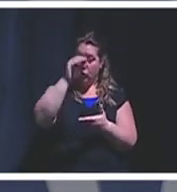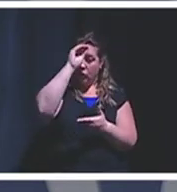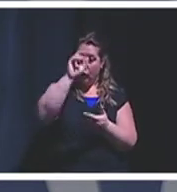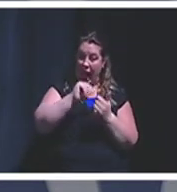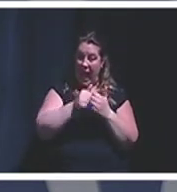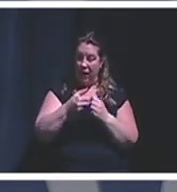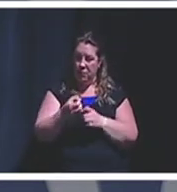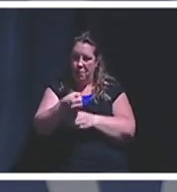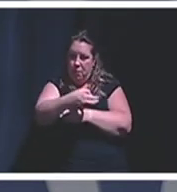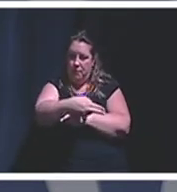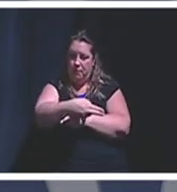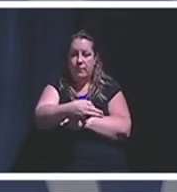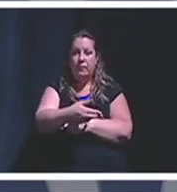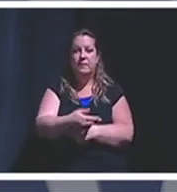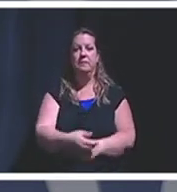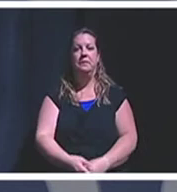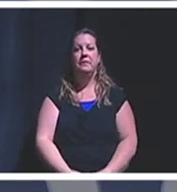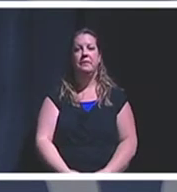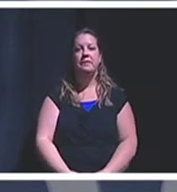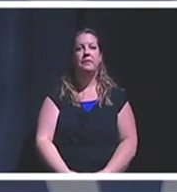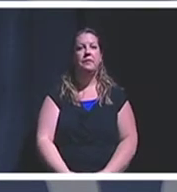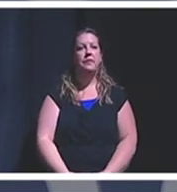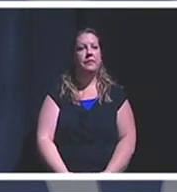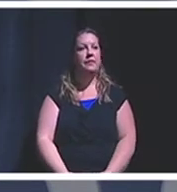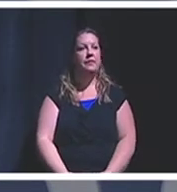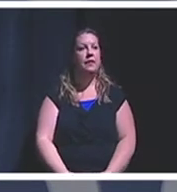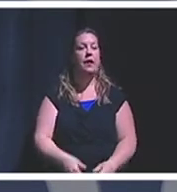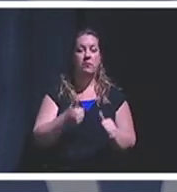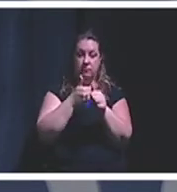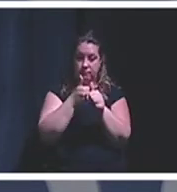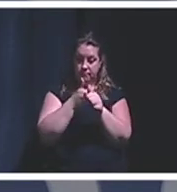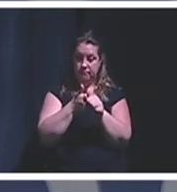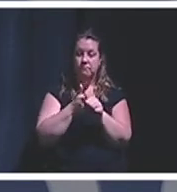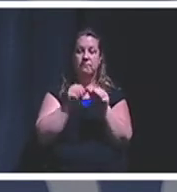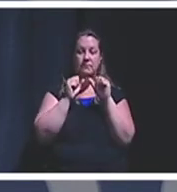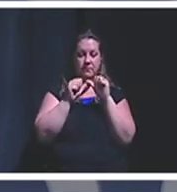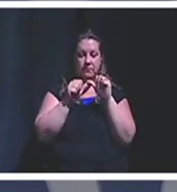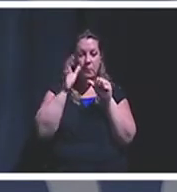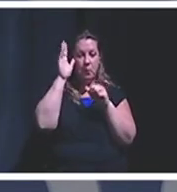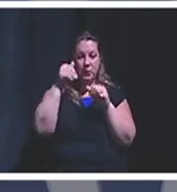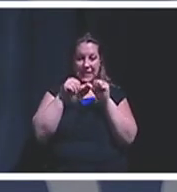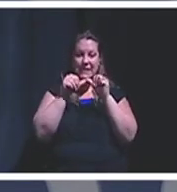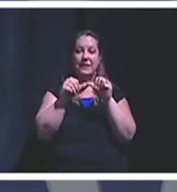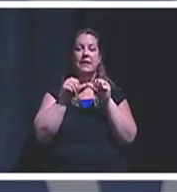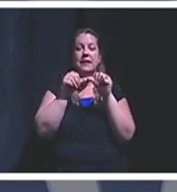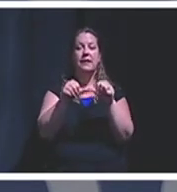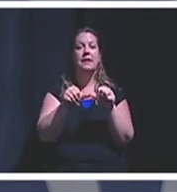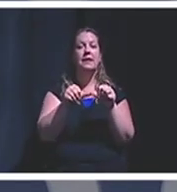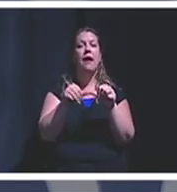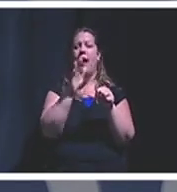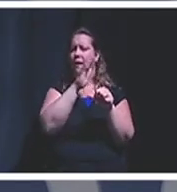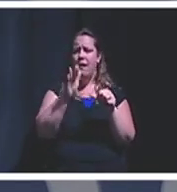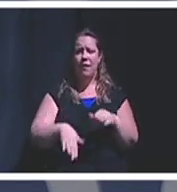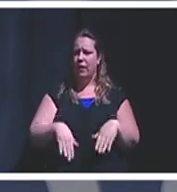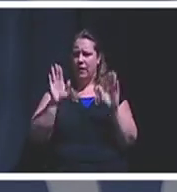them. You must be persistent, as you can be, and never give